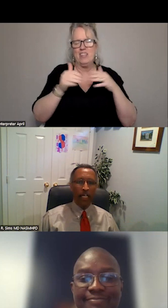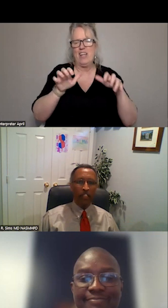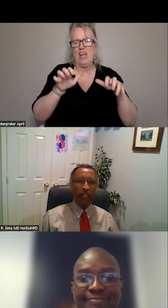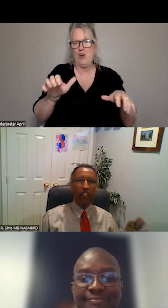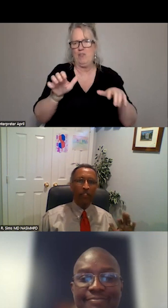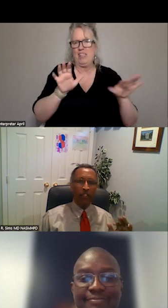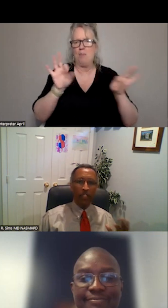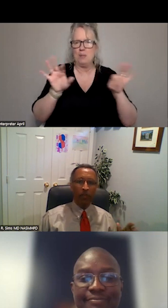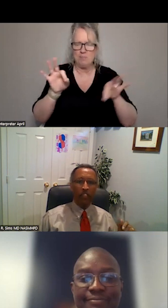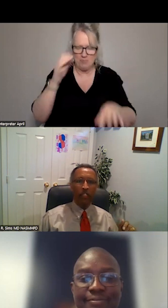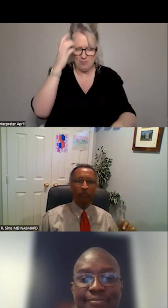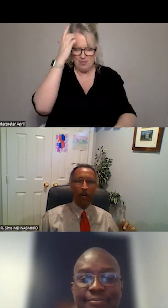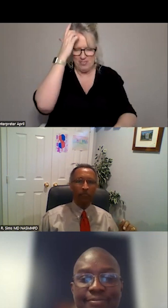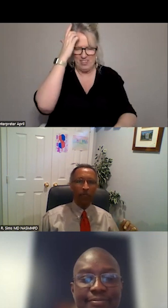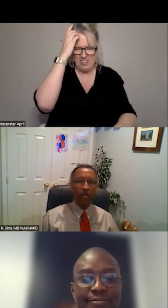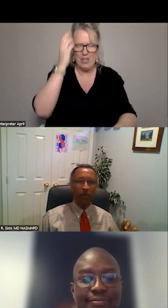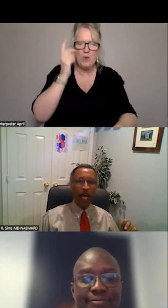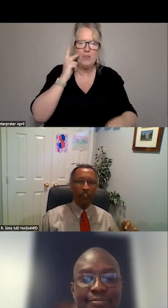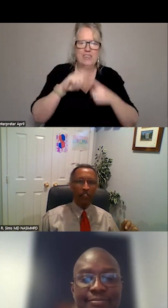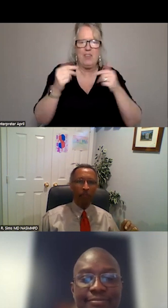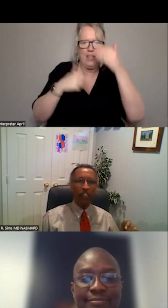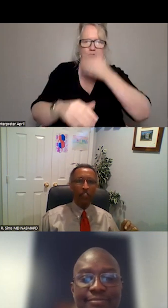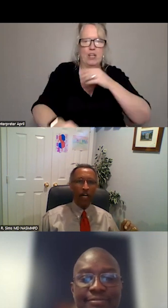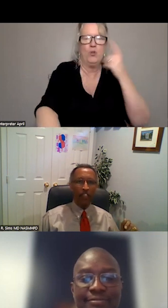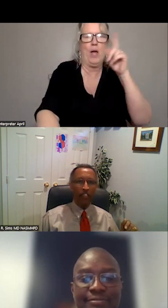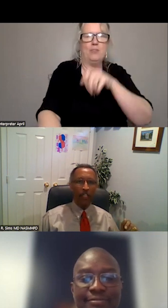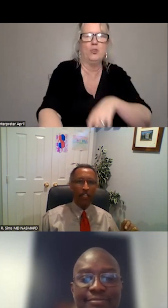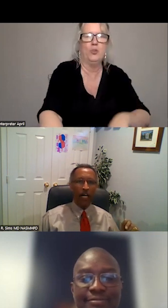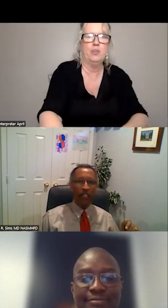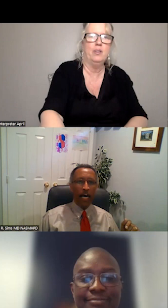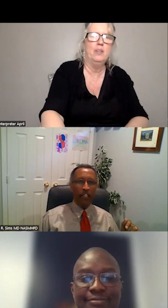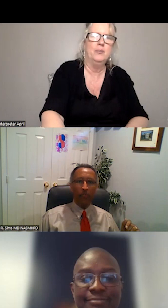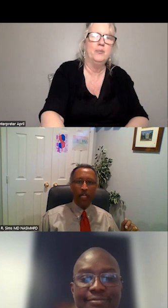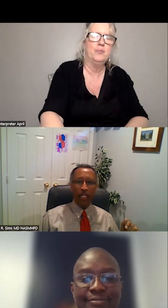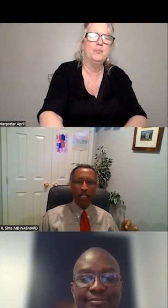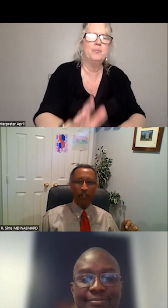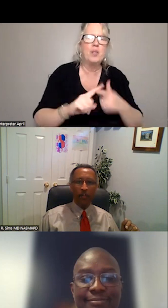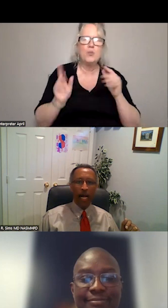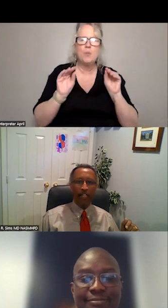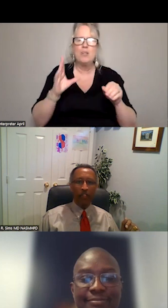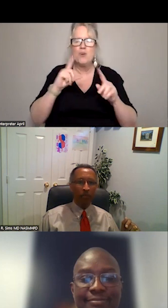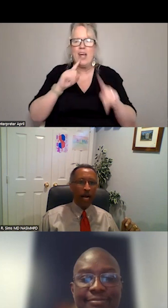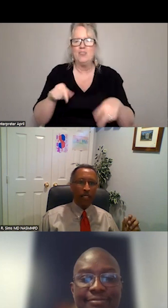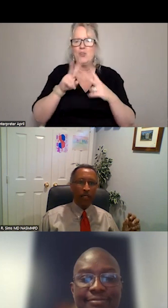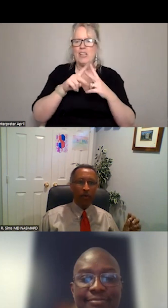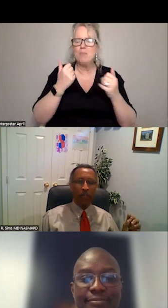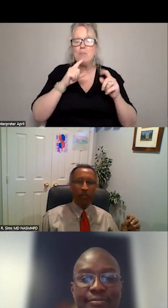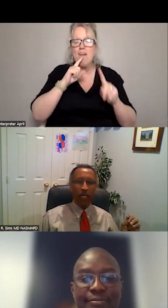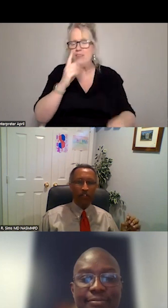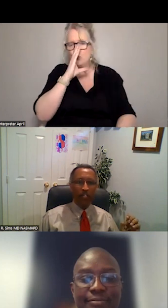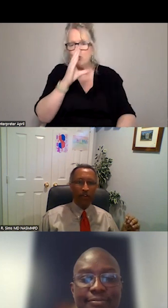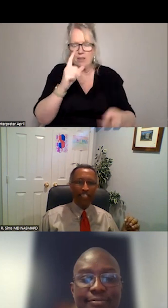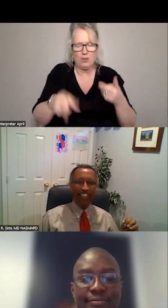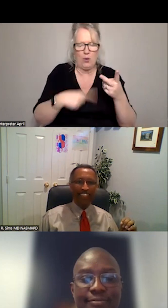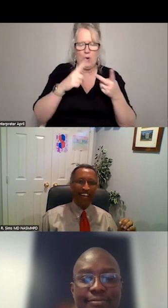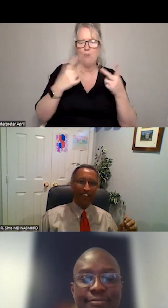they can answer it. You'll see the question in front of you. We ask you to place your answer. And Doc, you can either answer directly, or you can wait